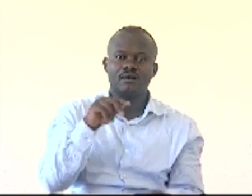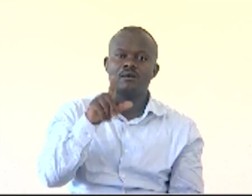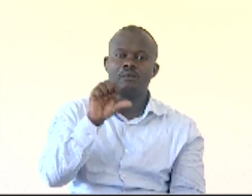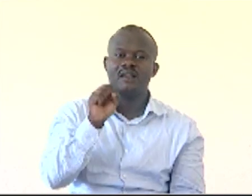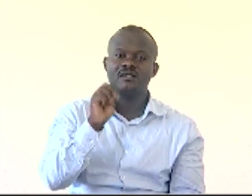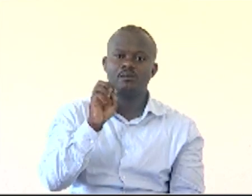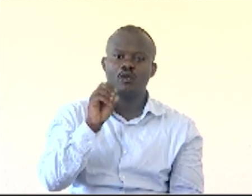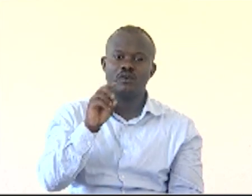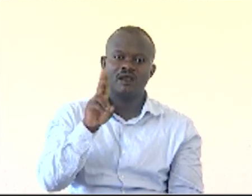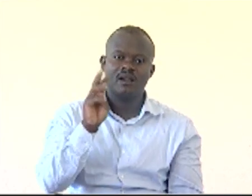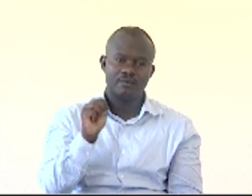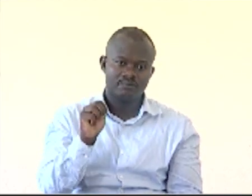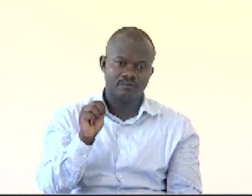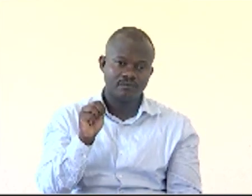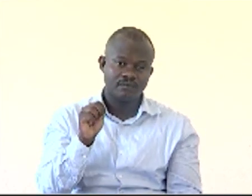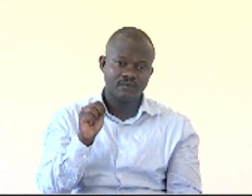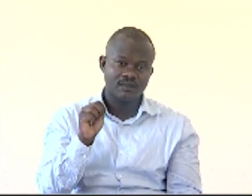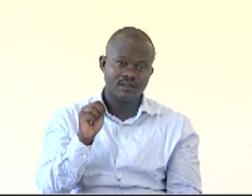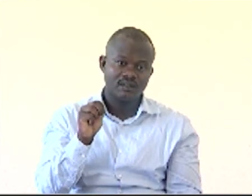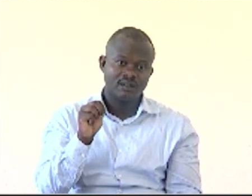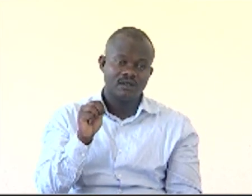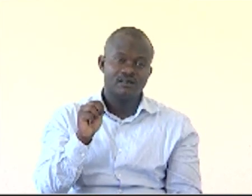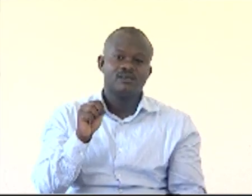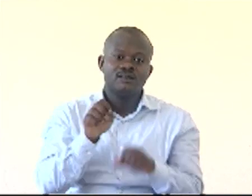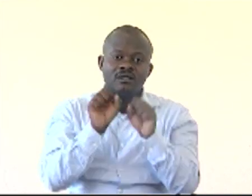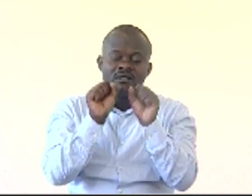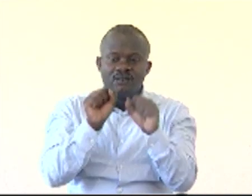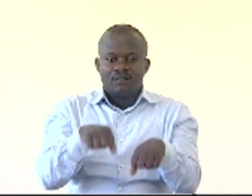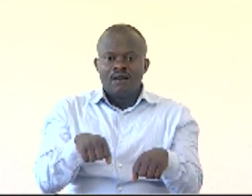Plasmodium parasites can